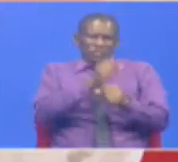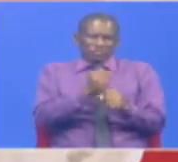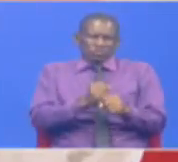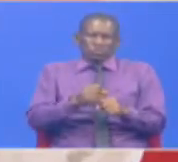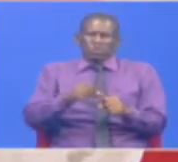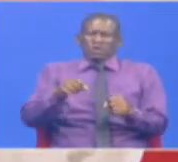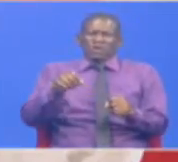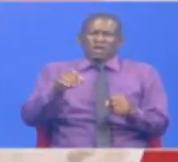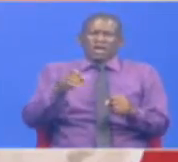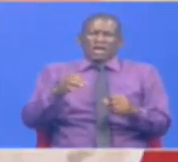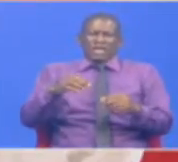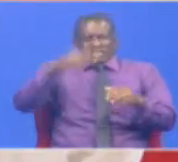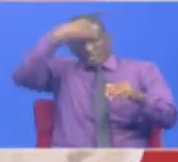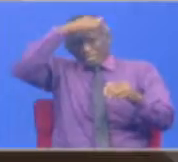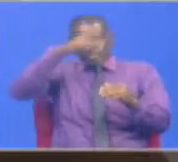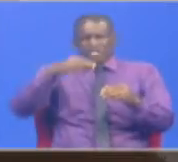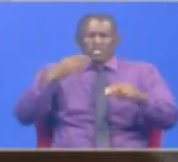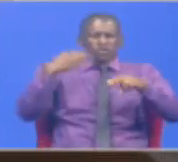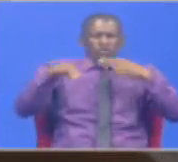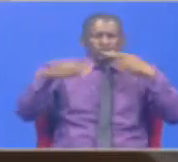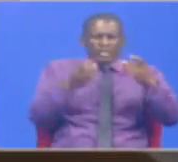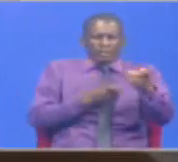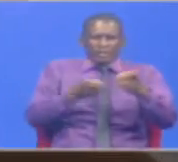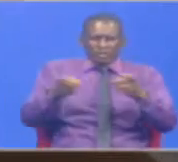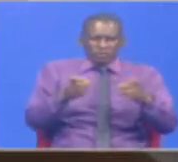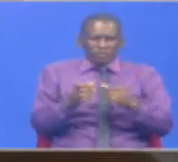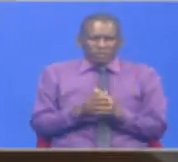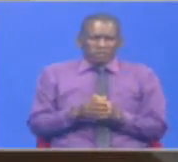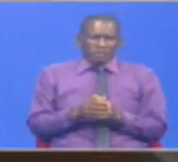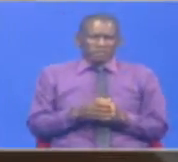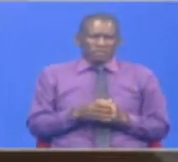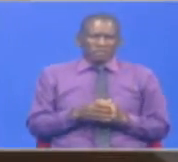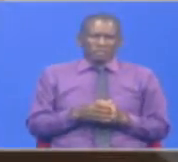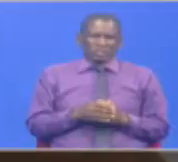in hospitality management.